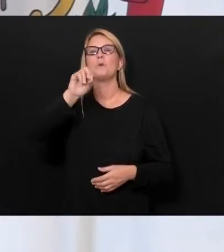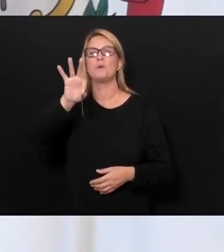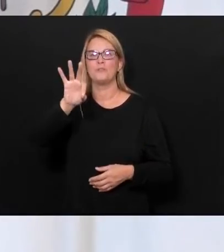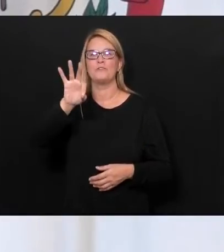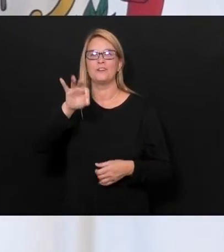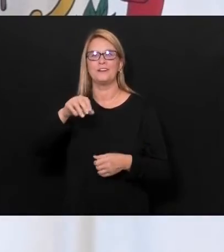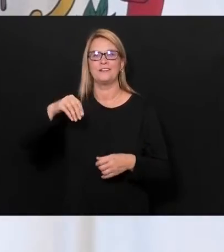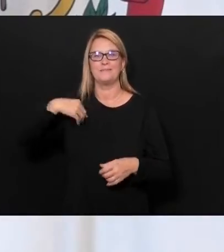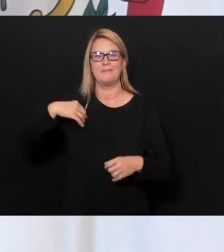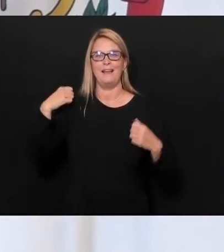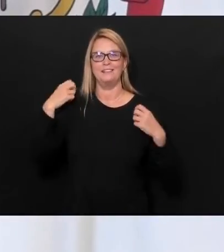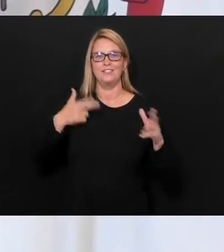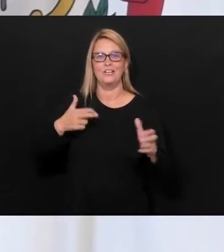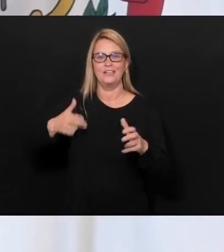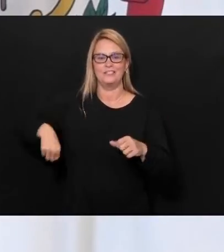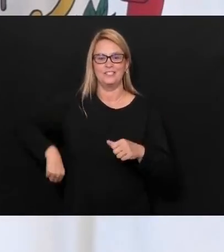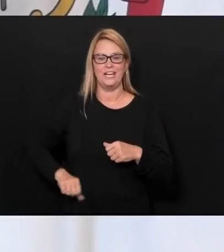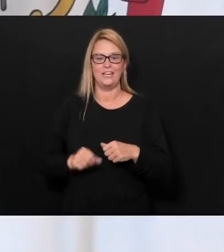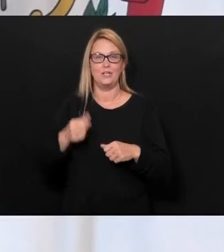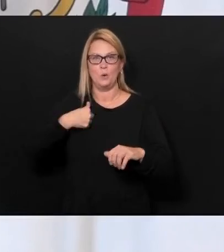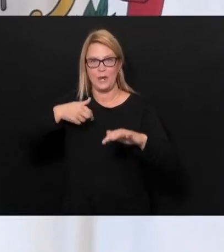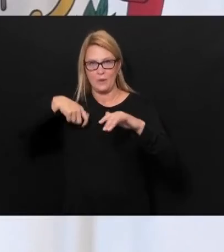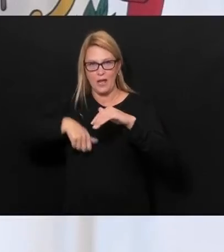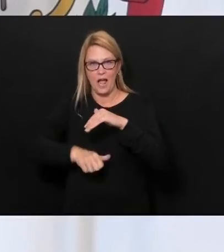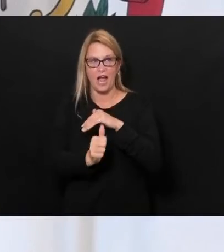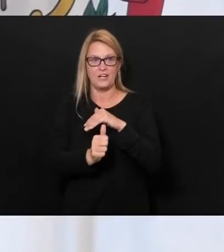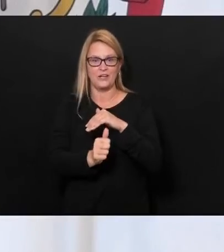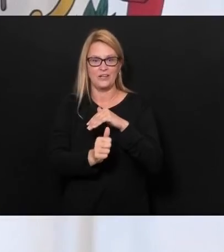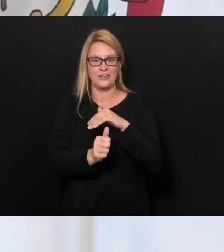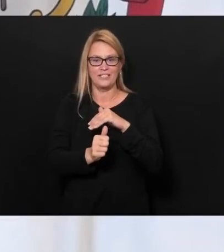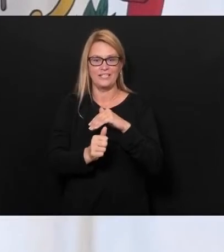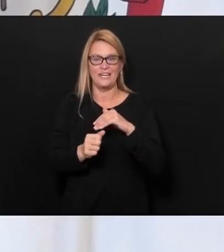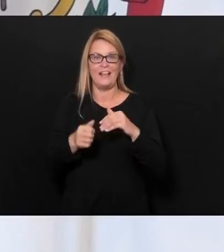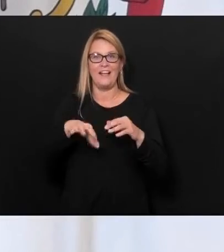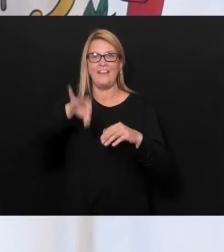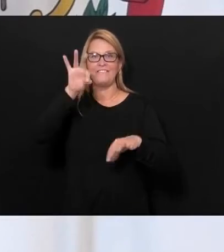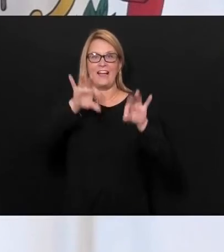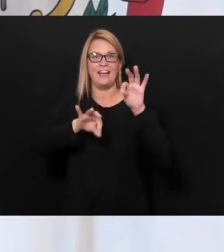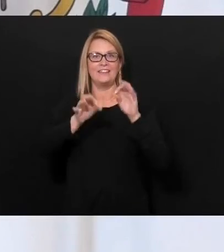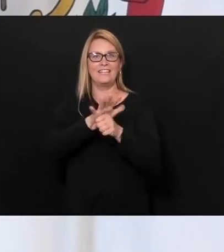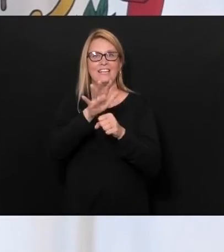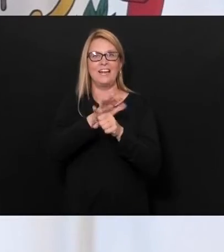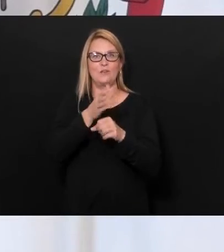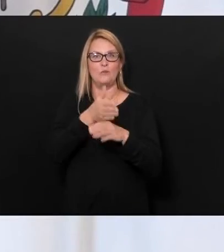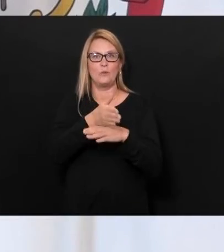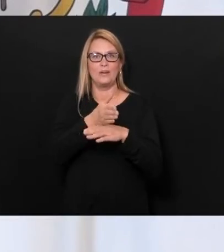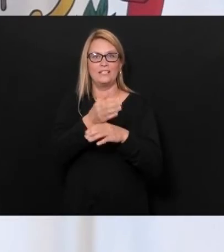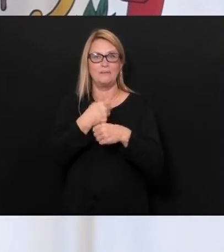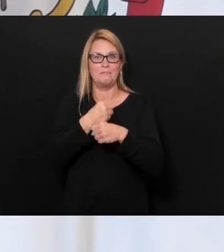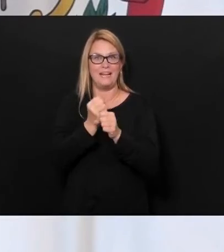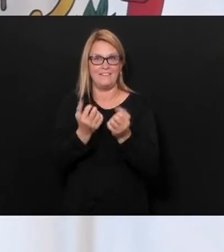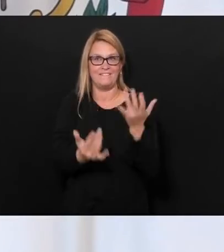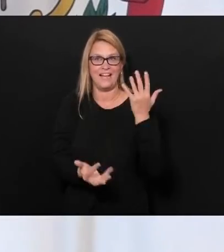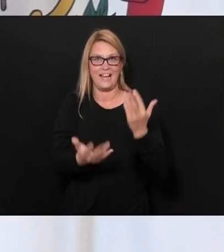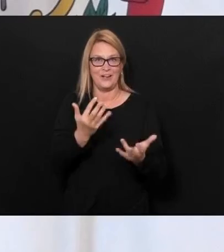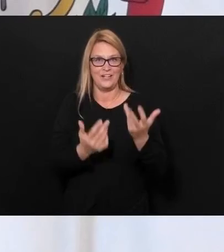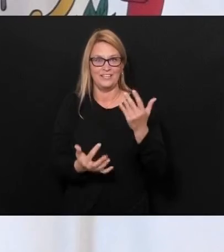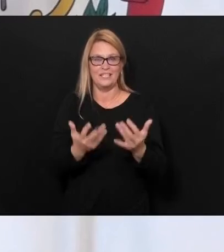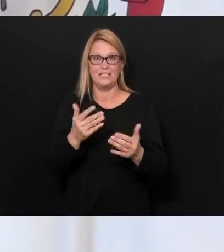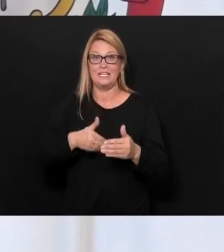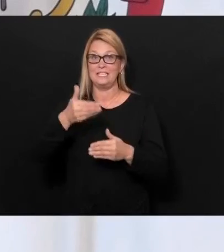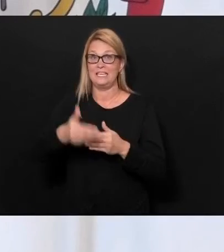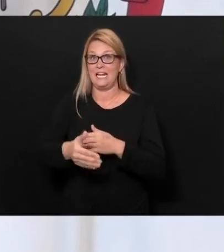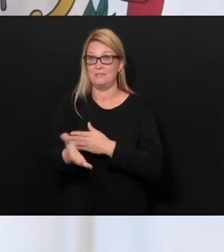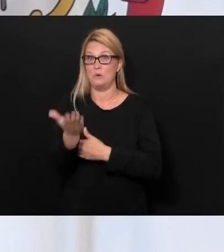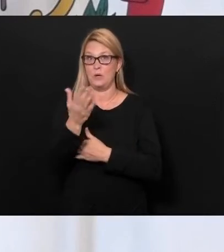jacket, and we crawled underneath the shelter and got enough wood to finally get a fire going. The next morning, we were